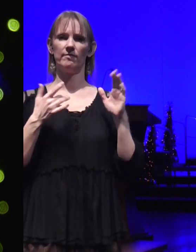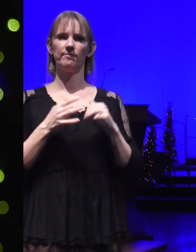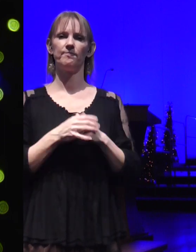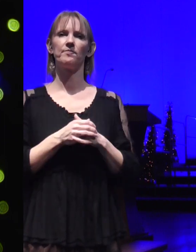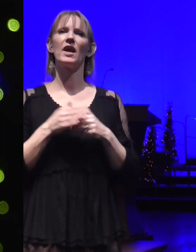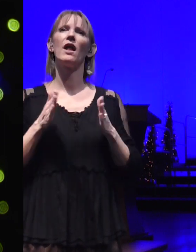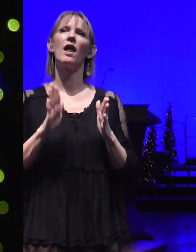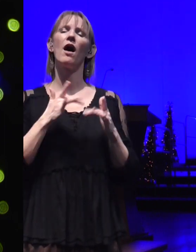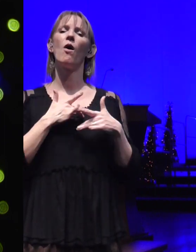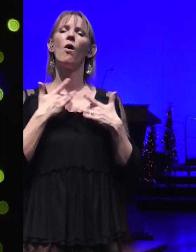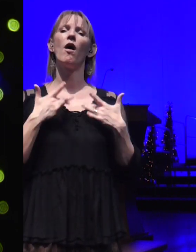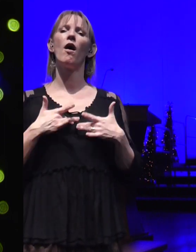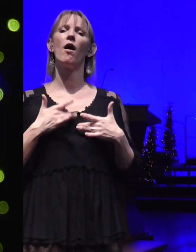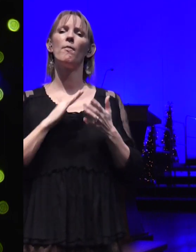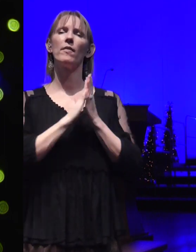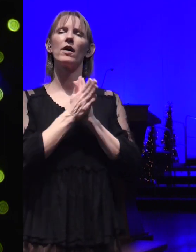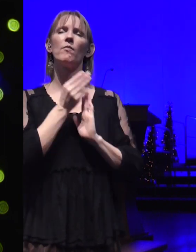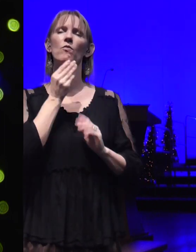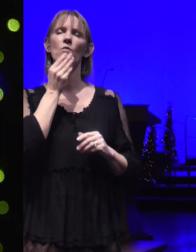Let your heart warm.